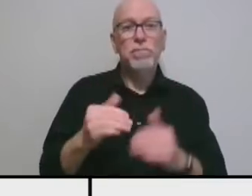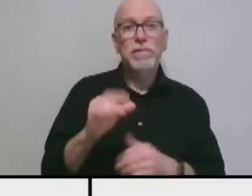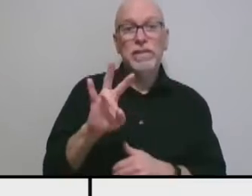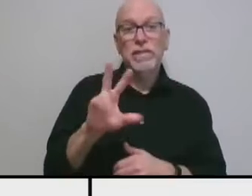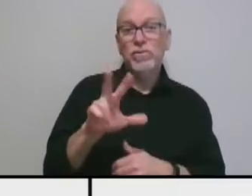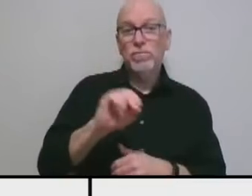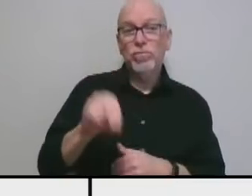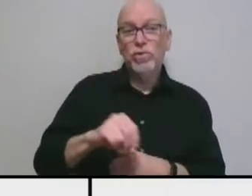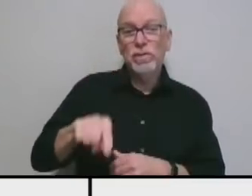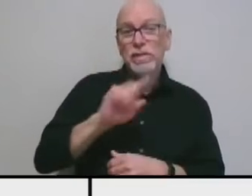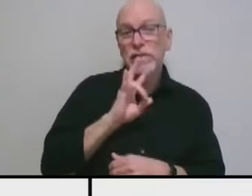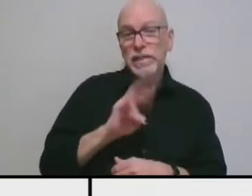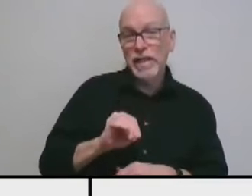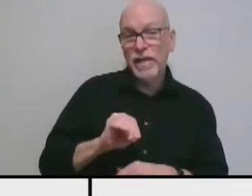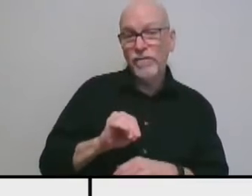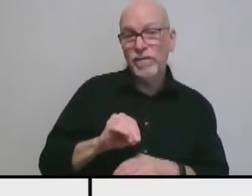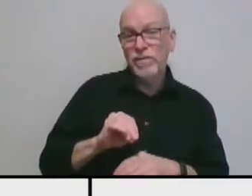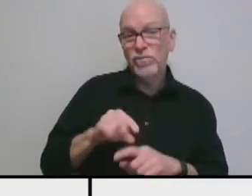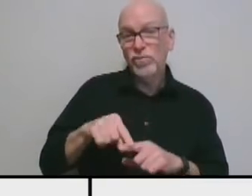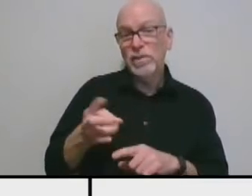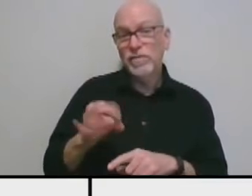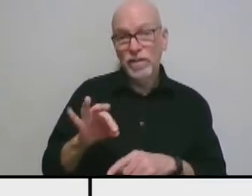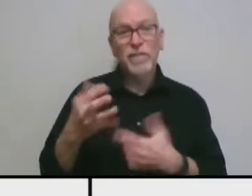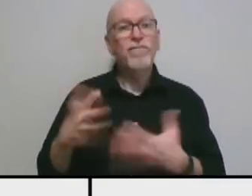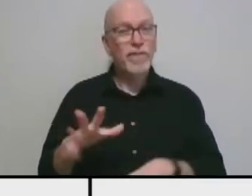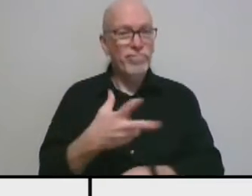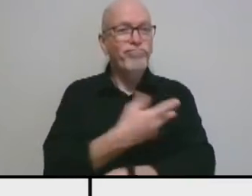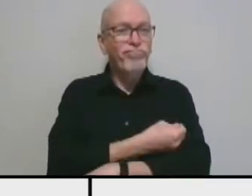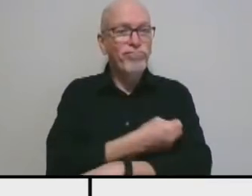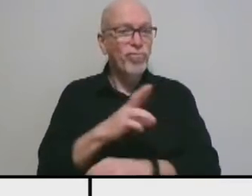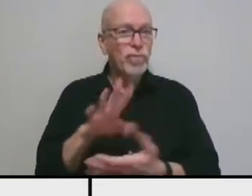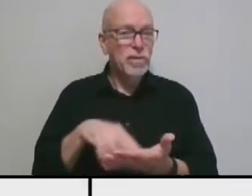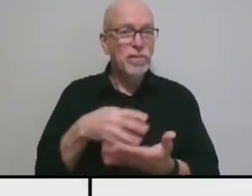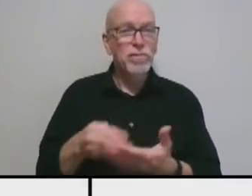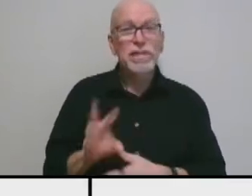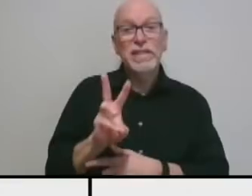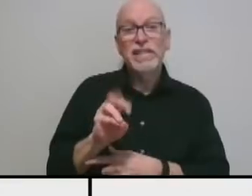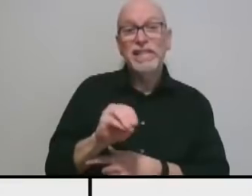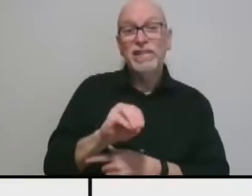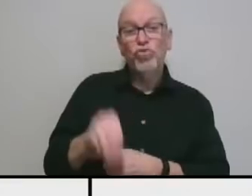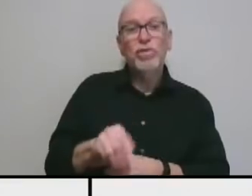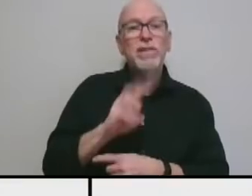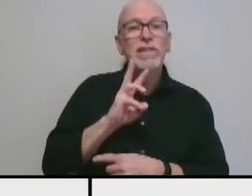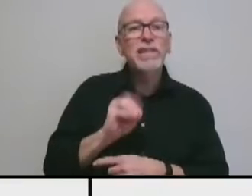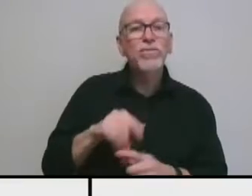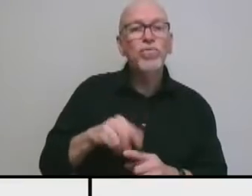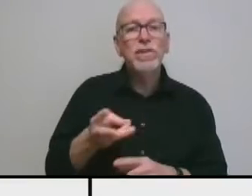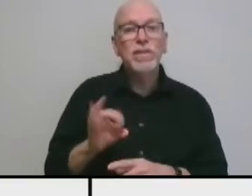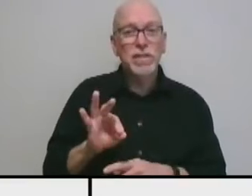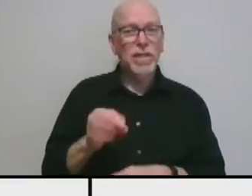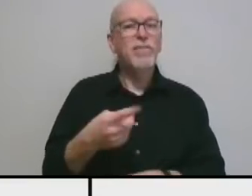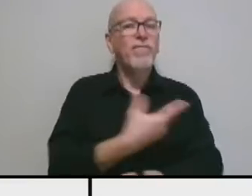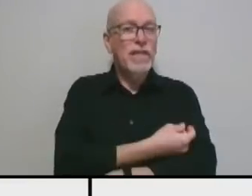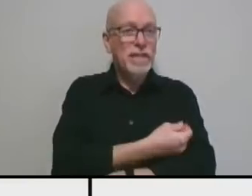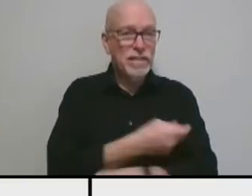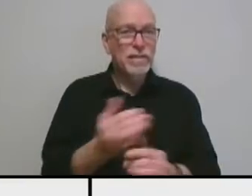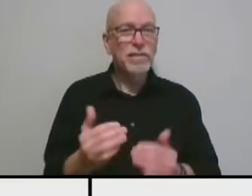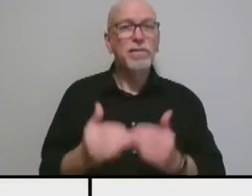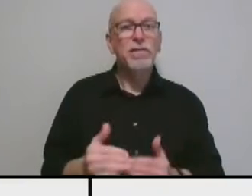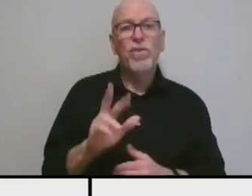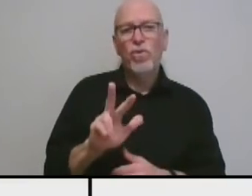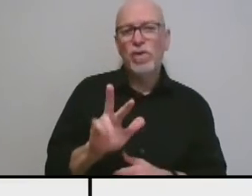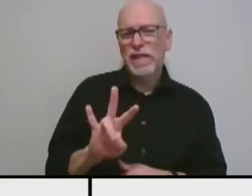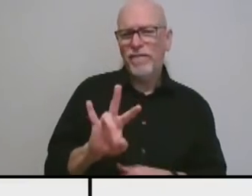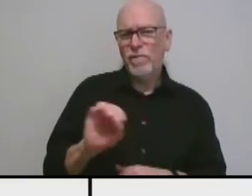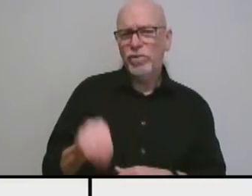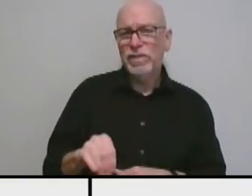those age 70 to 79 have done so. 60% of those 60 to 69 are getting vaccinated, and